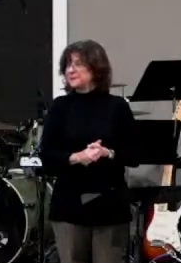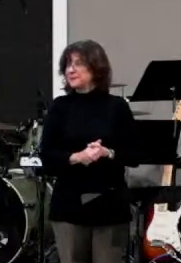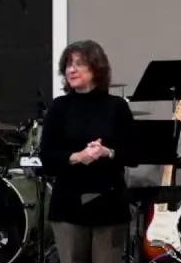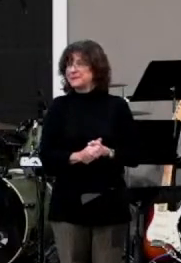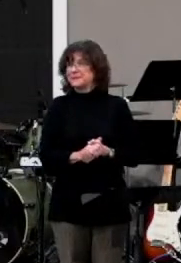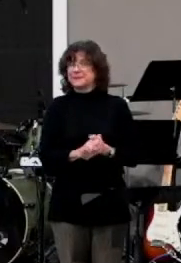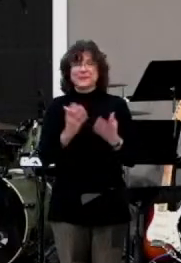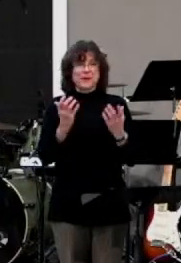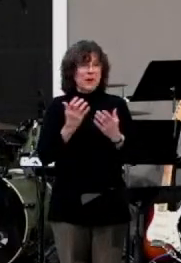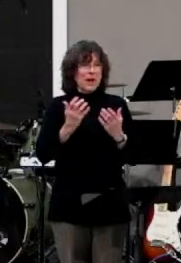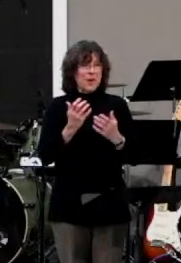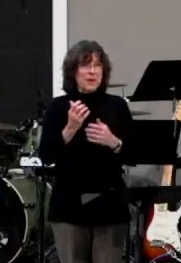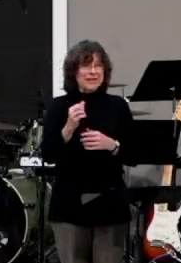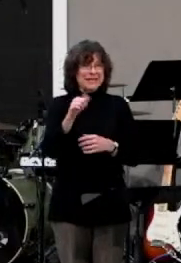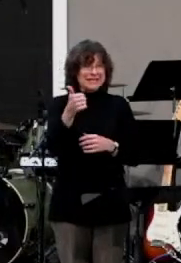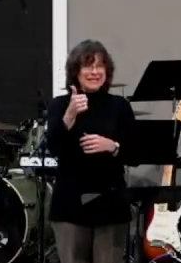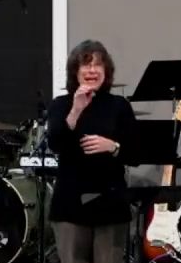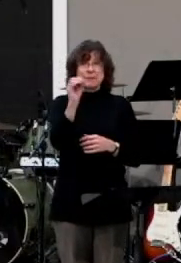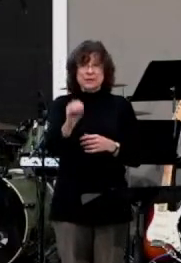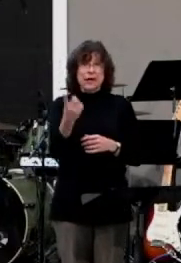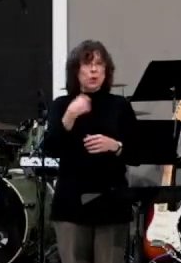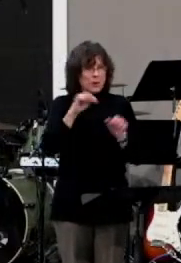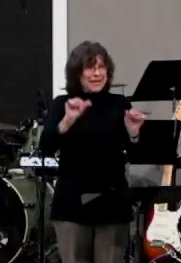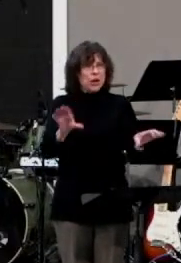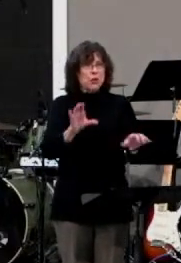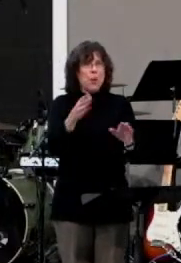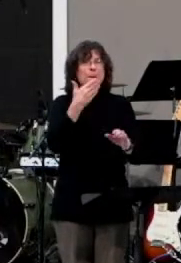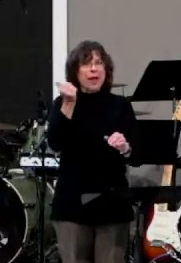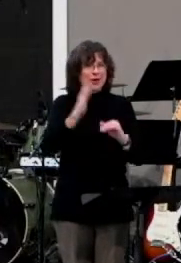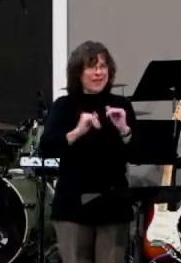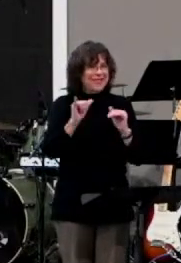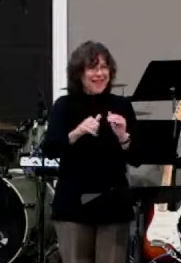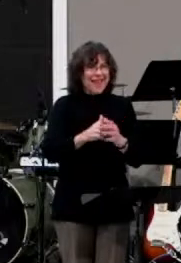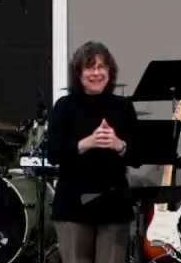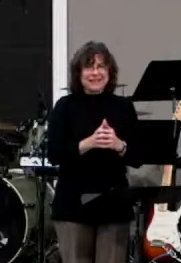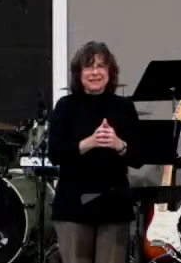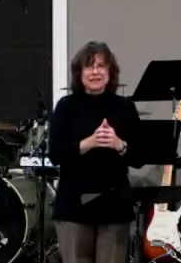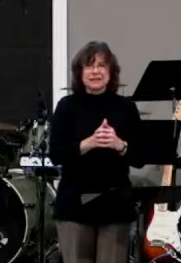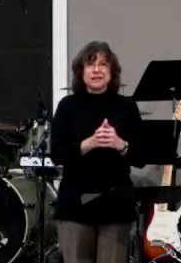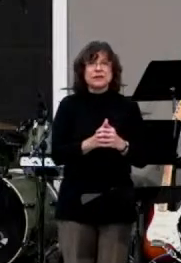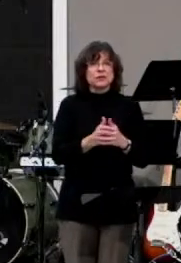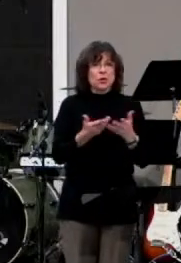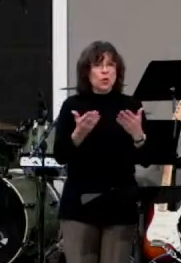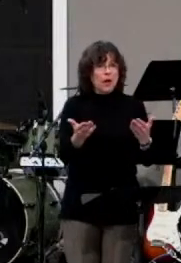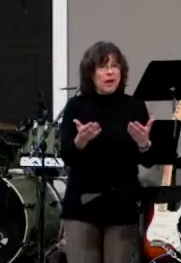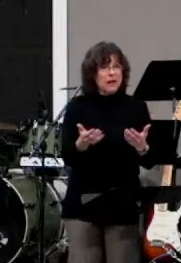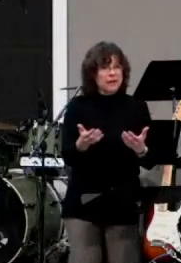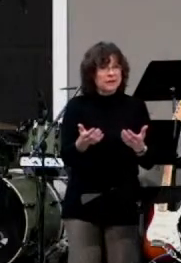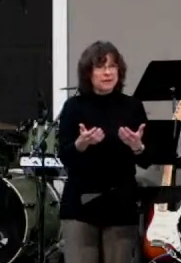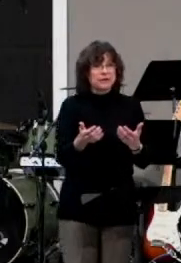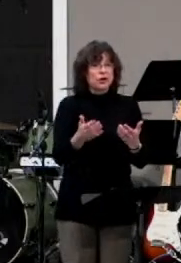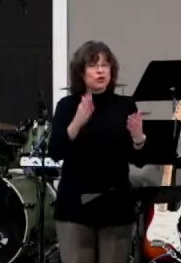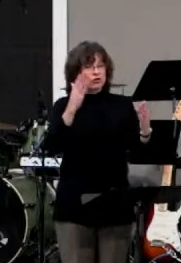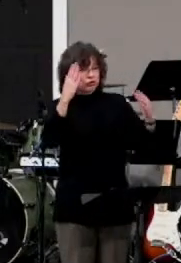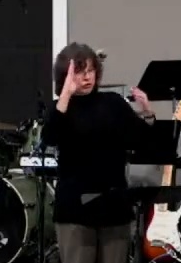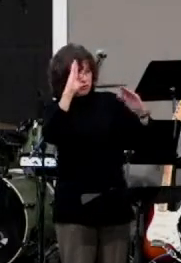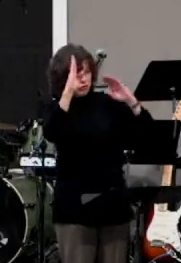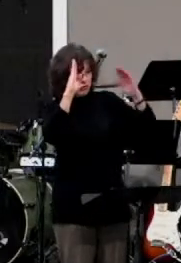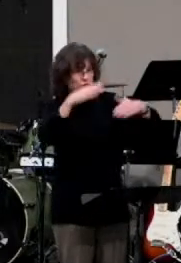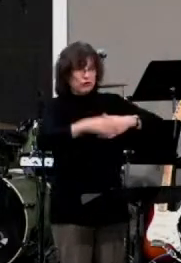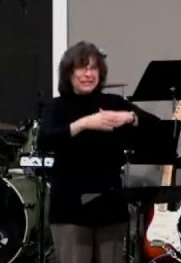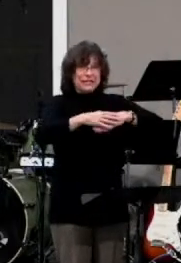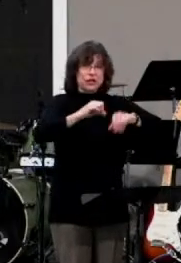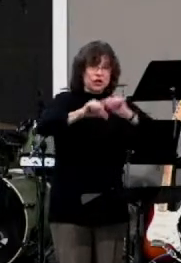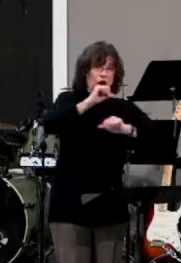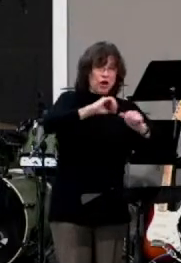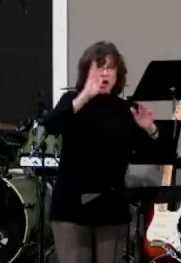Well, 10%, let's do better, huh? Why don't you take just a couple minutes now and greet someone around you. There's coffee in the back, and